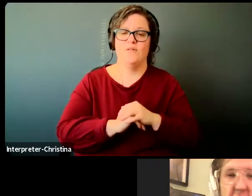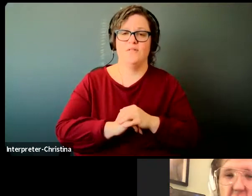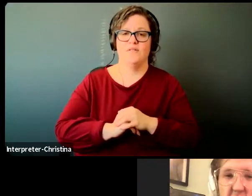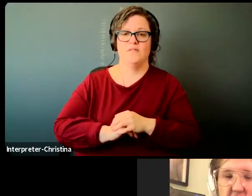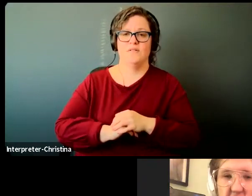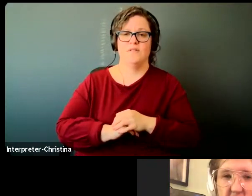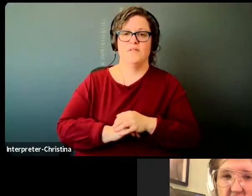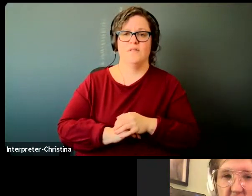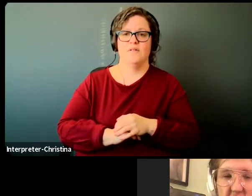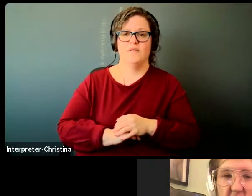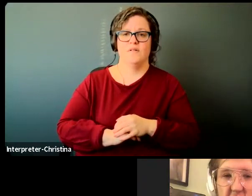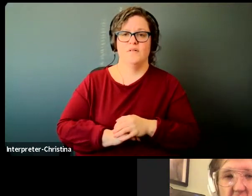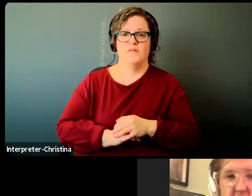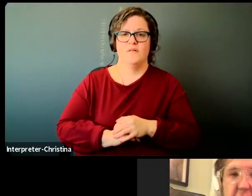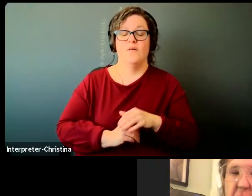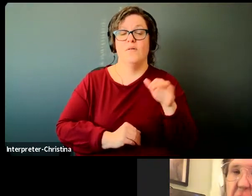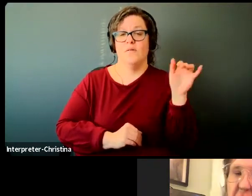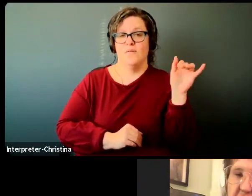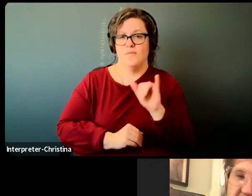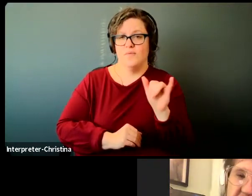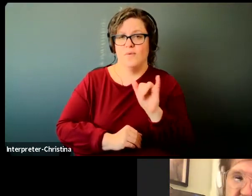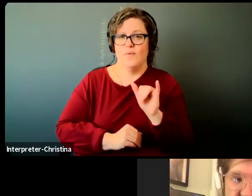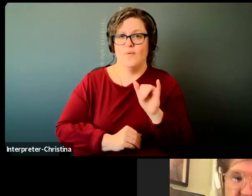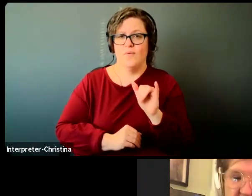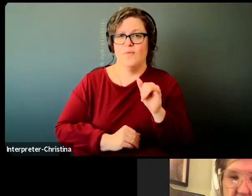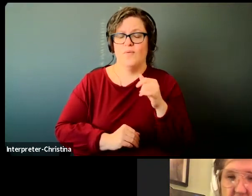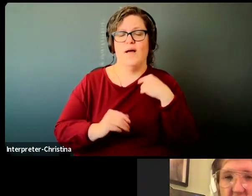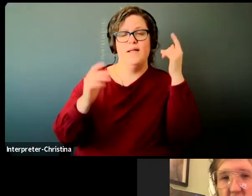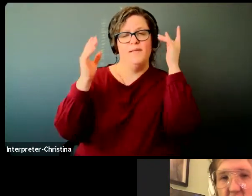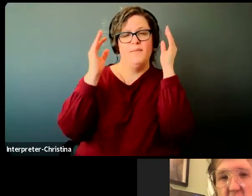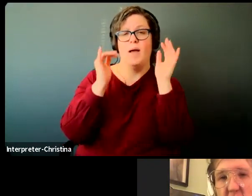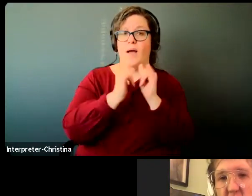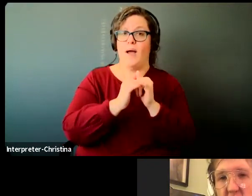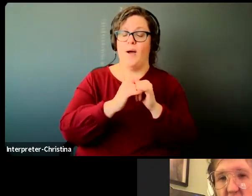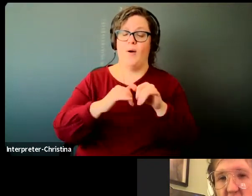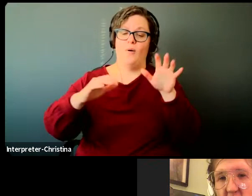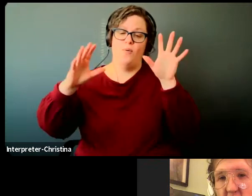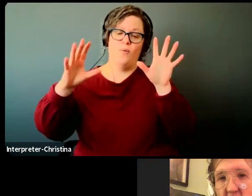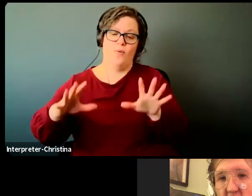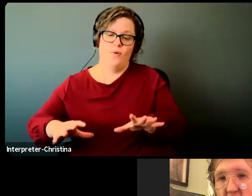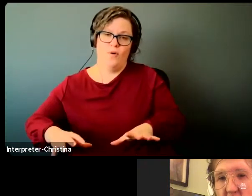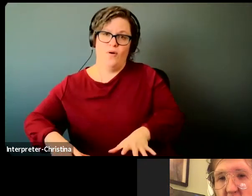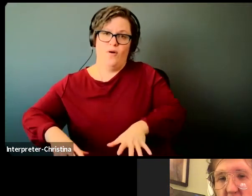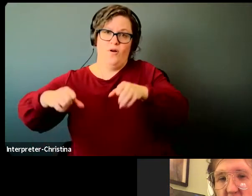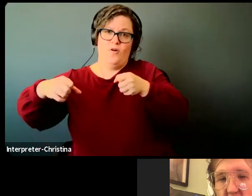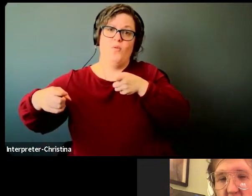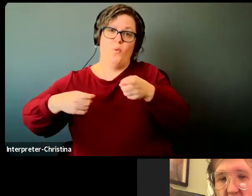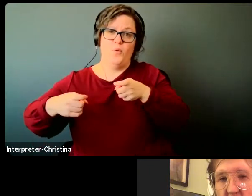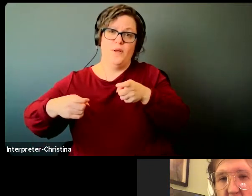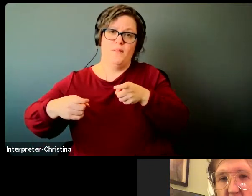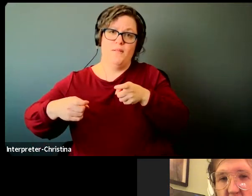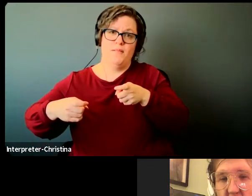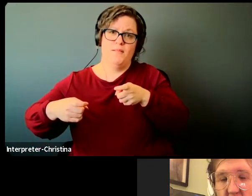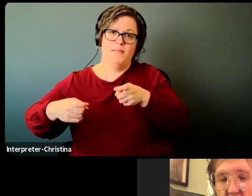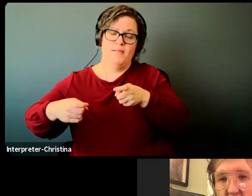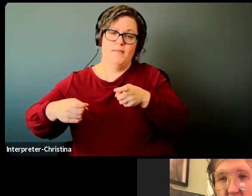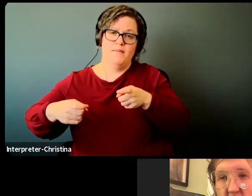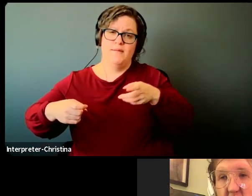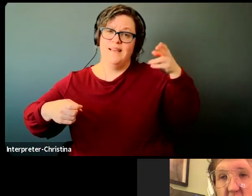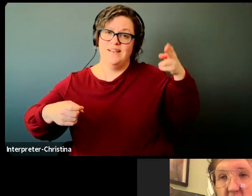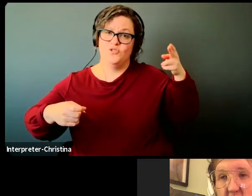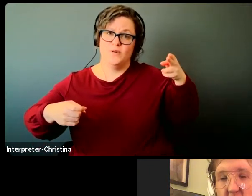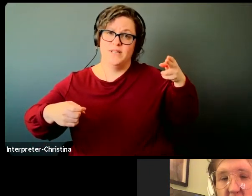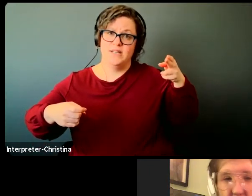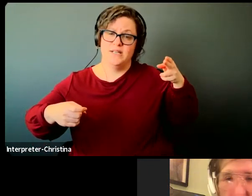multiple ways in which colonial history is interlinked and the multiple forms of oppressions that came from that. So I think it's